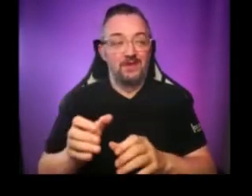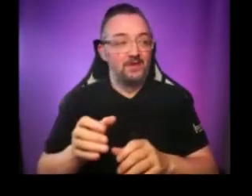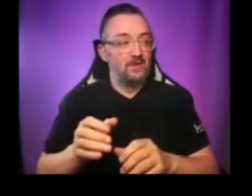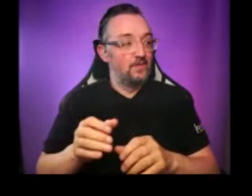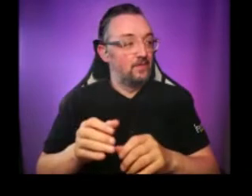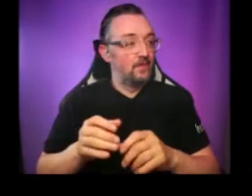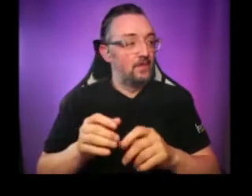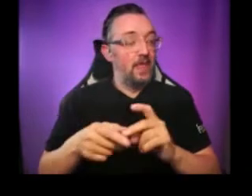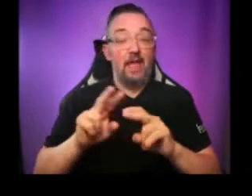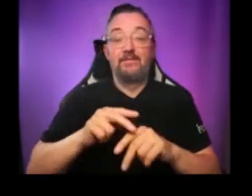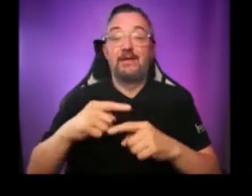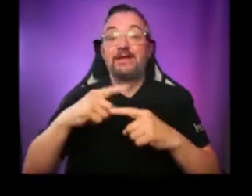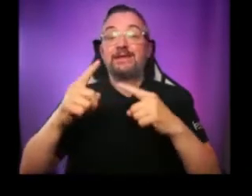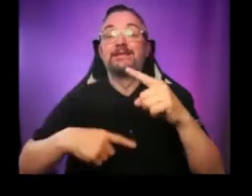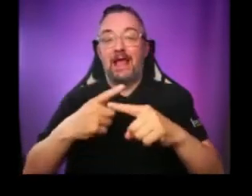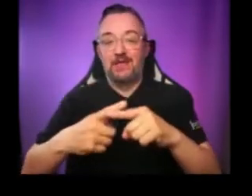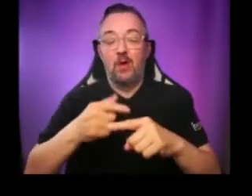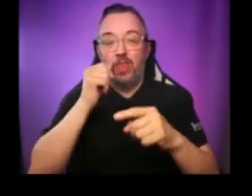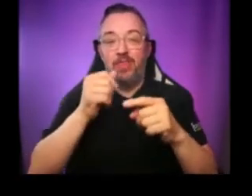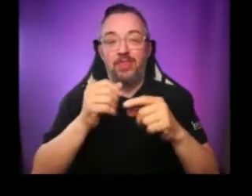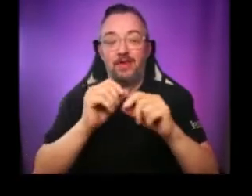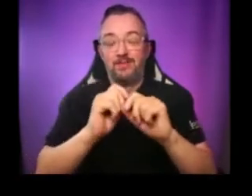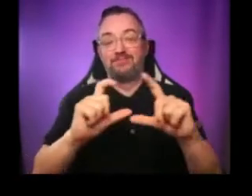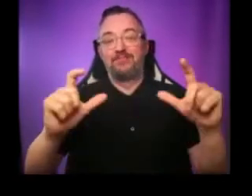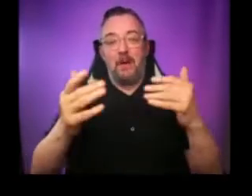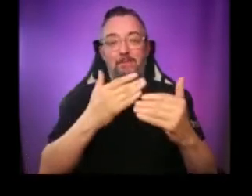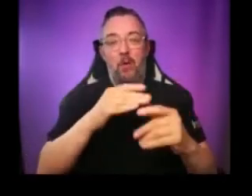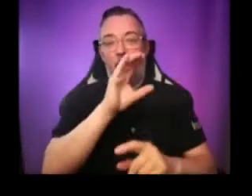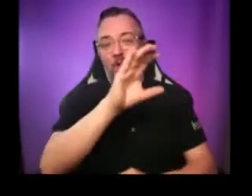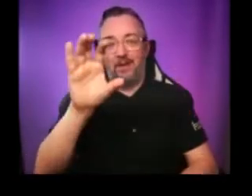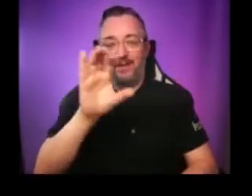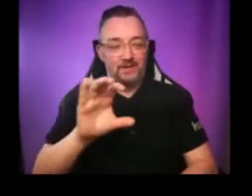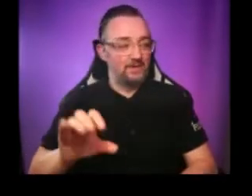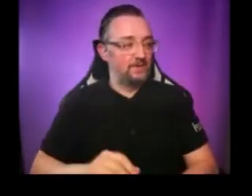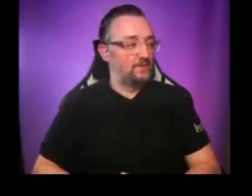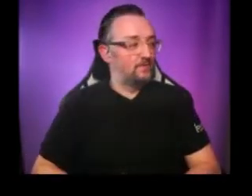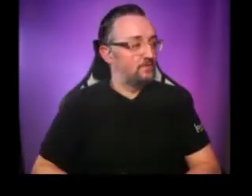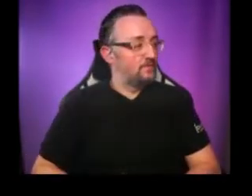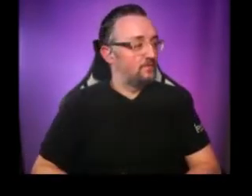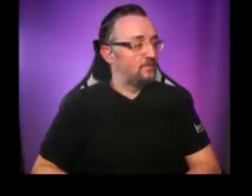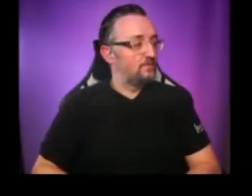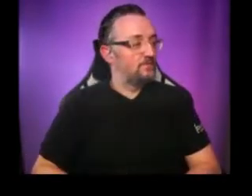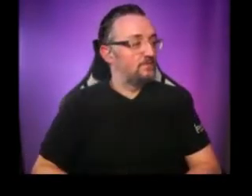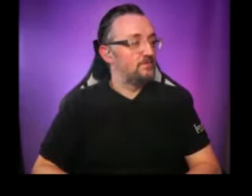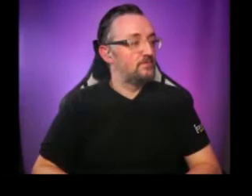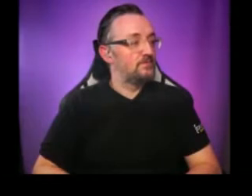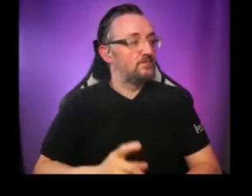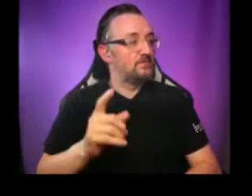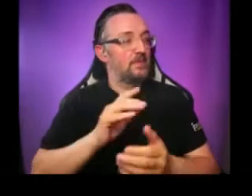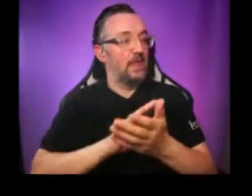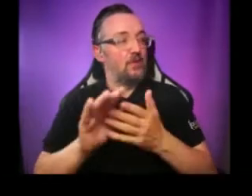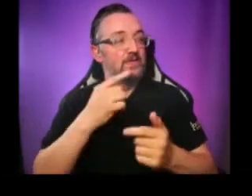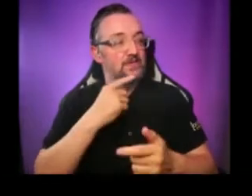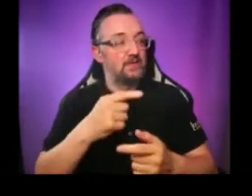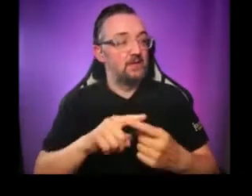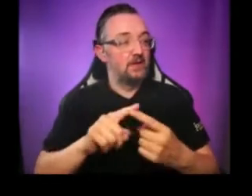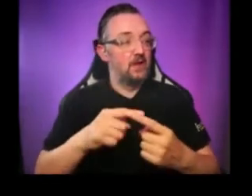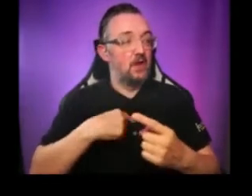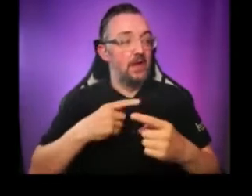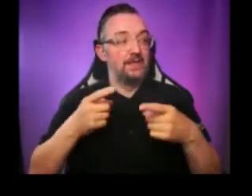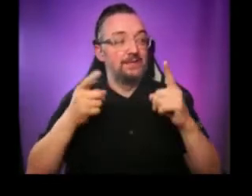invited to come back next year, we'll be able to share a bigger slide with a broader team. But as Henry's alluded to, our director